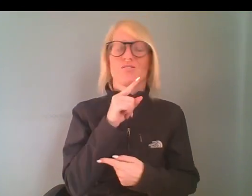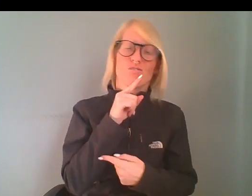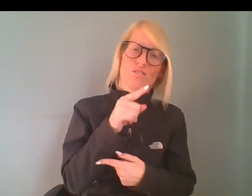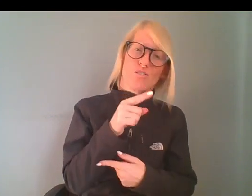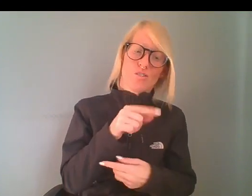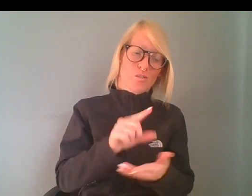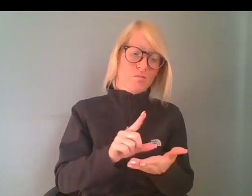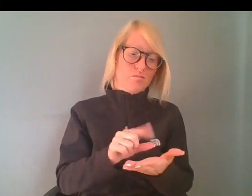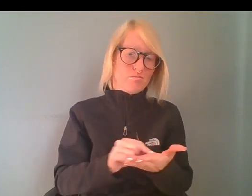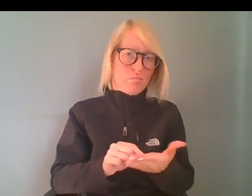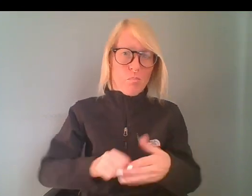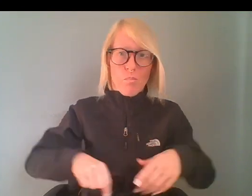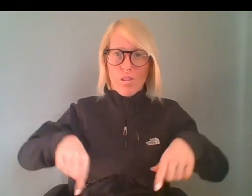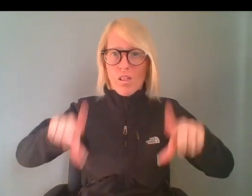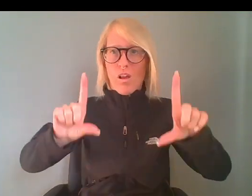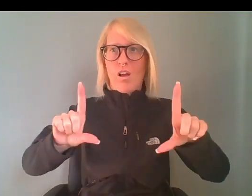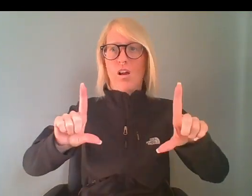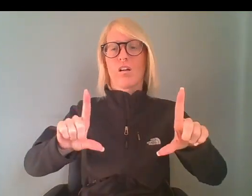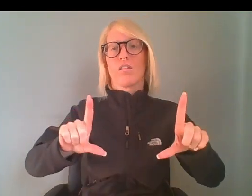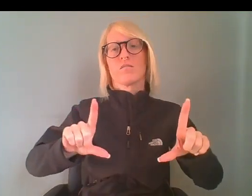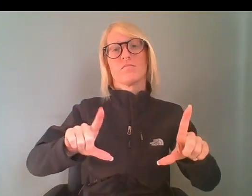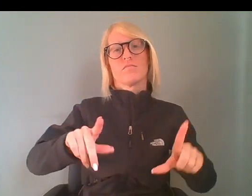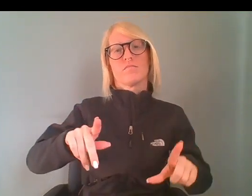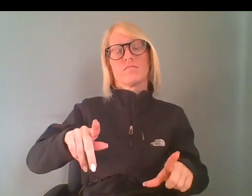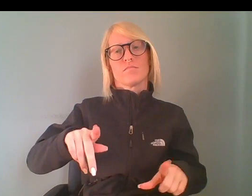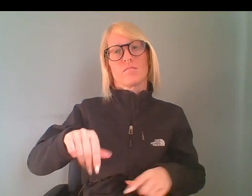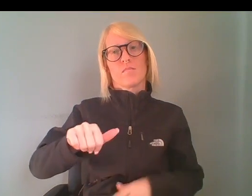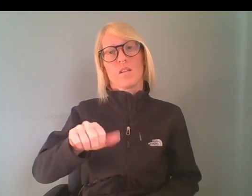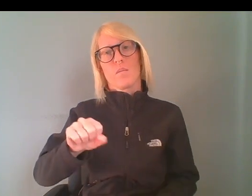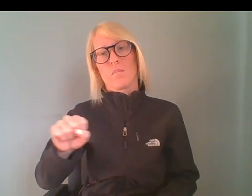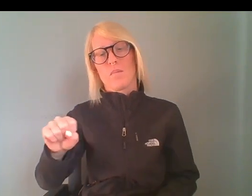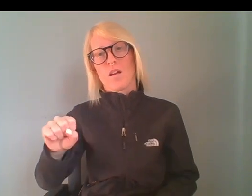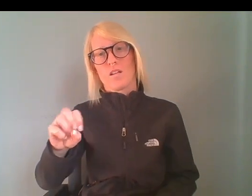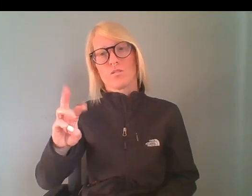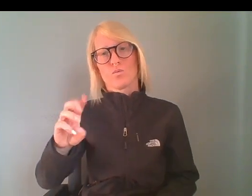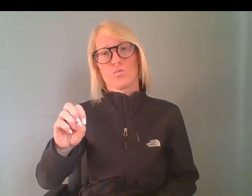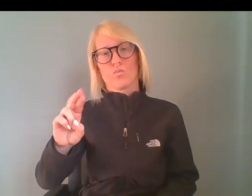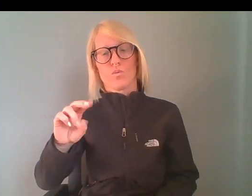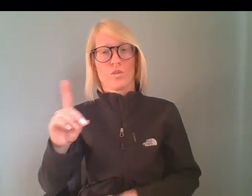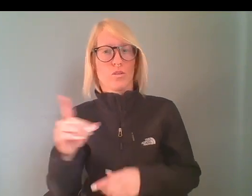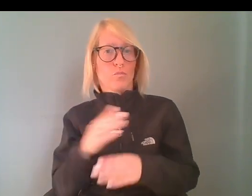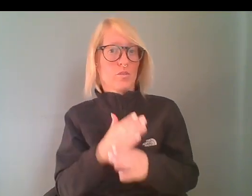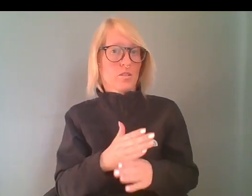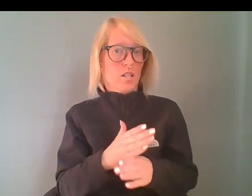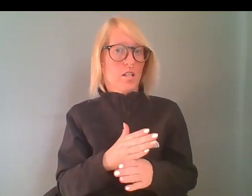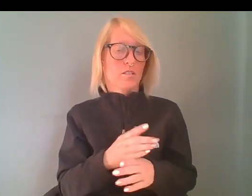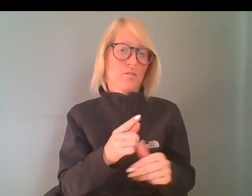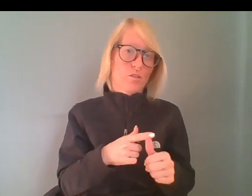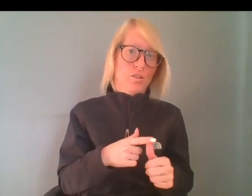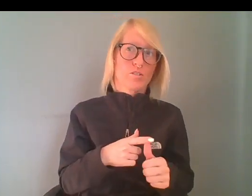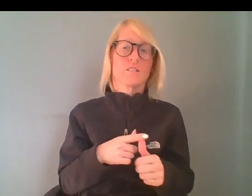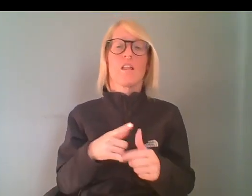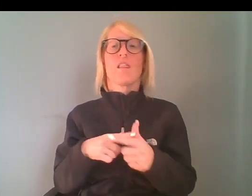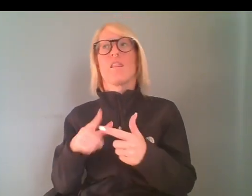it quietly by password protecting it, that gives you time to get a feel for whether or not this is something you're really going to be committed to.